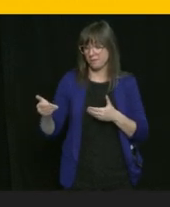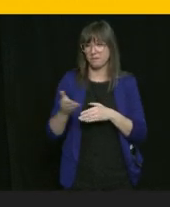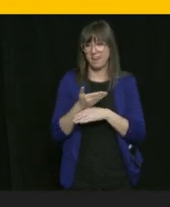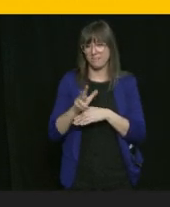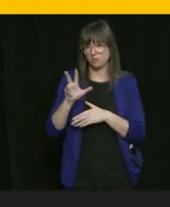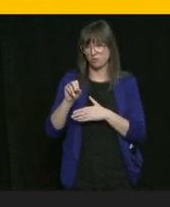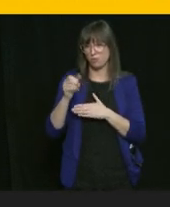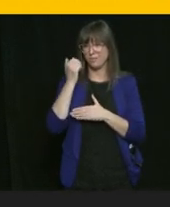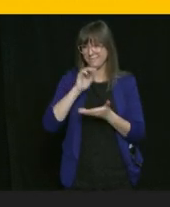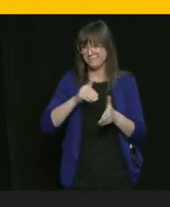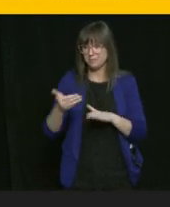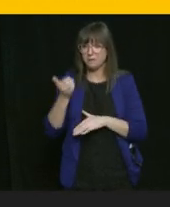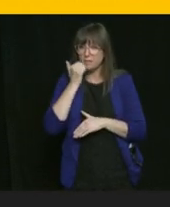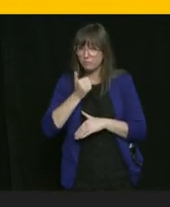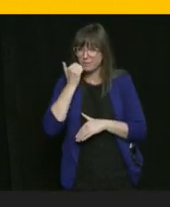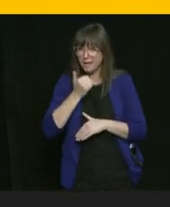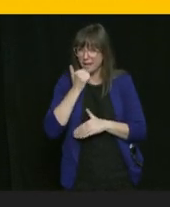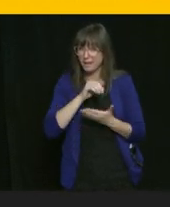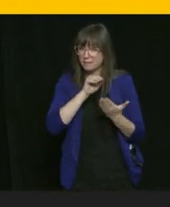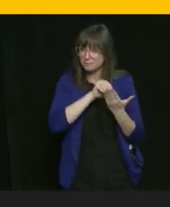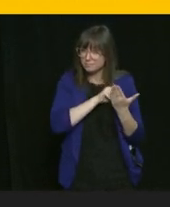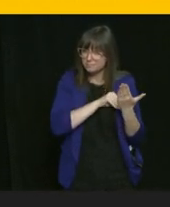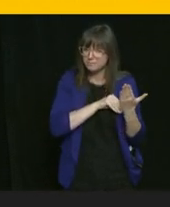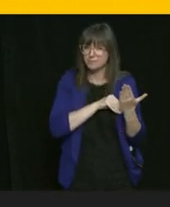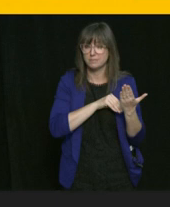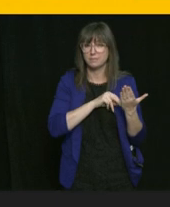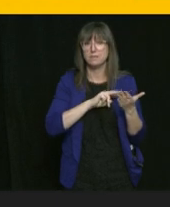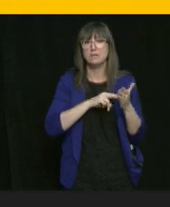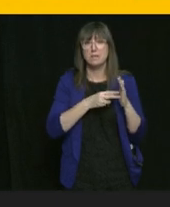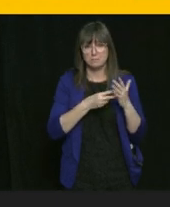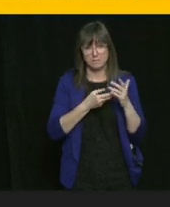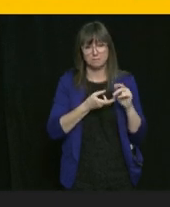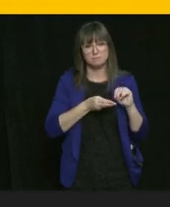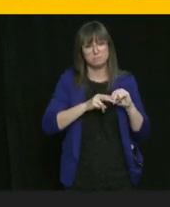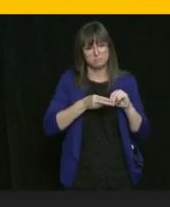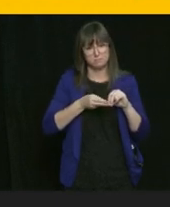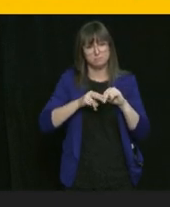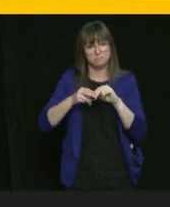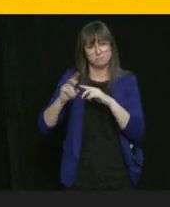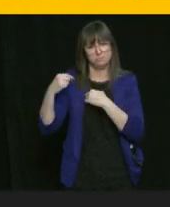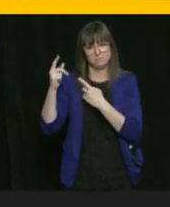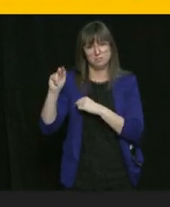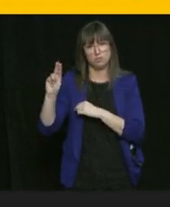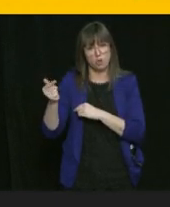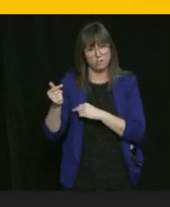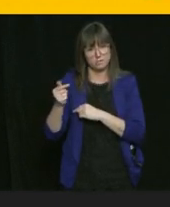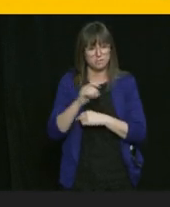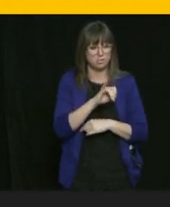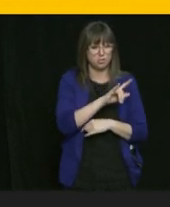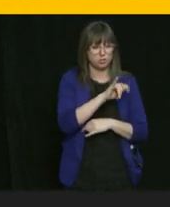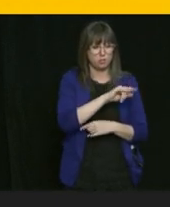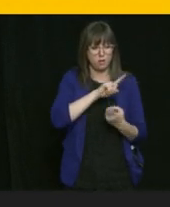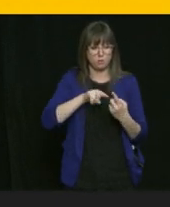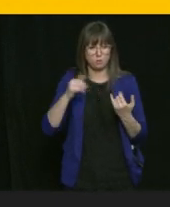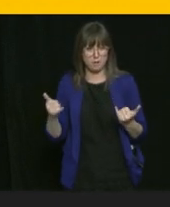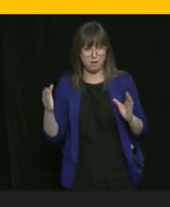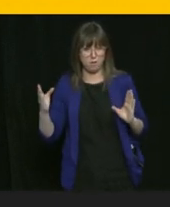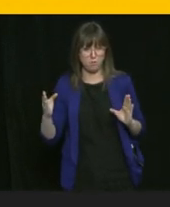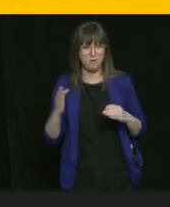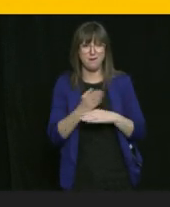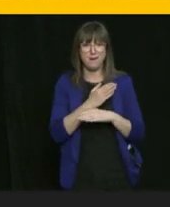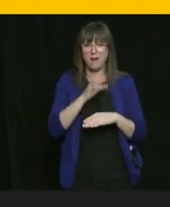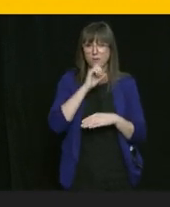per day have been reported, marking a gradual but steady increase since August. From July to present, the average age